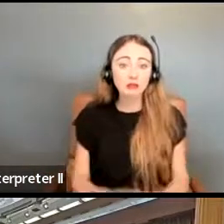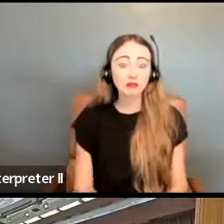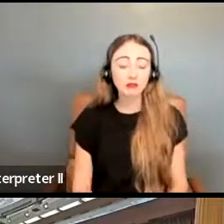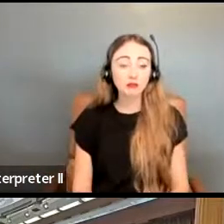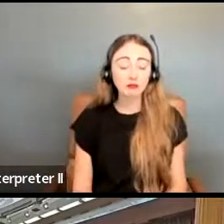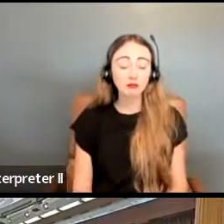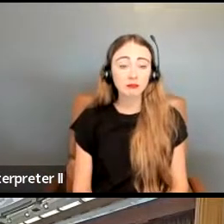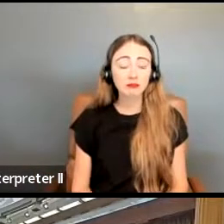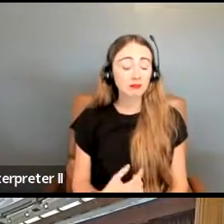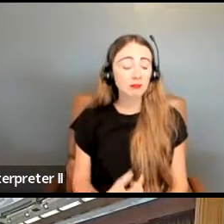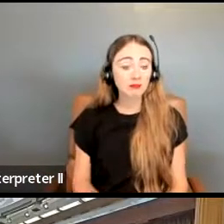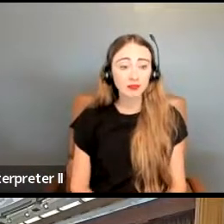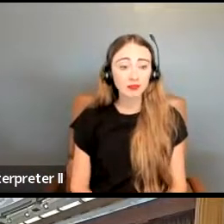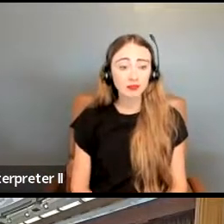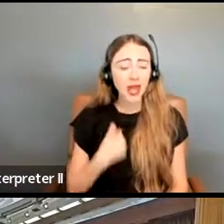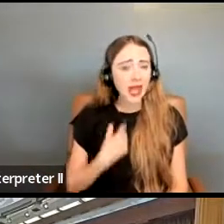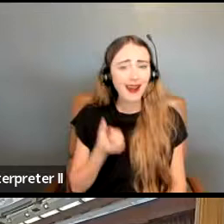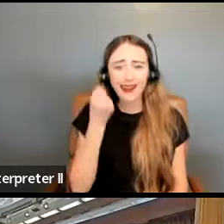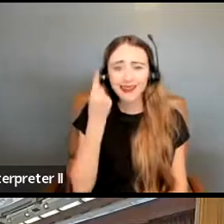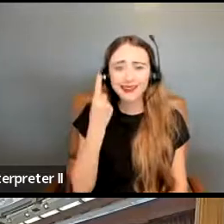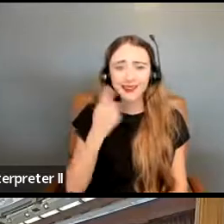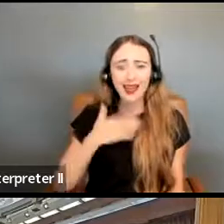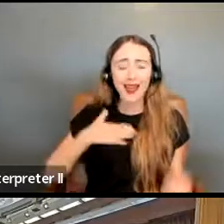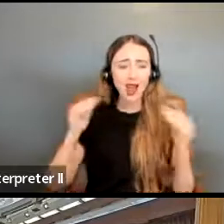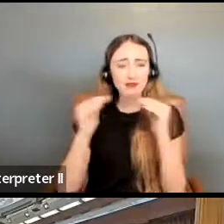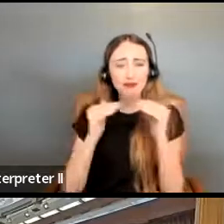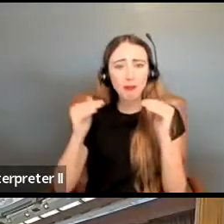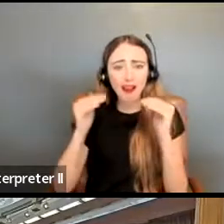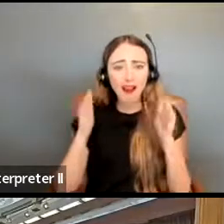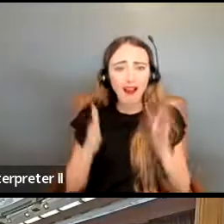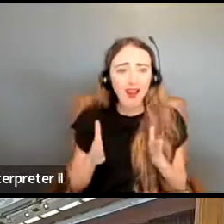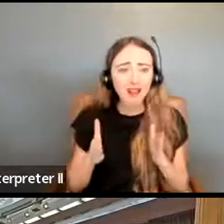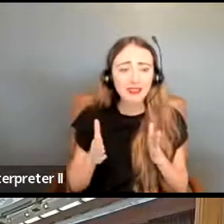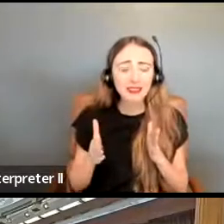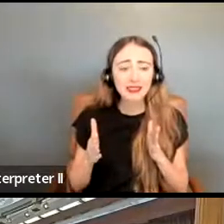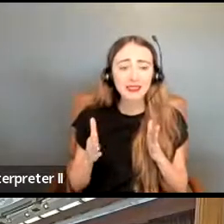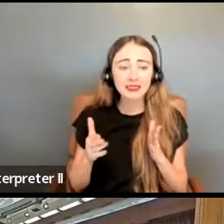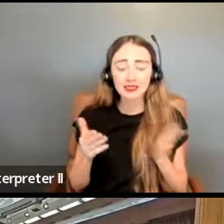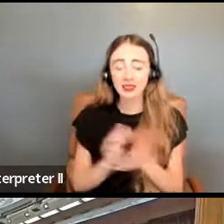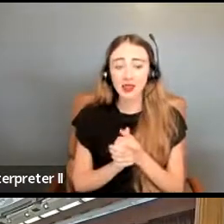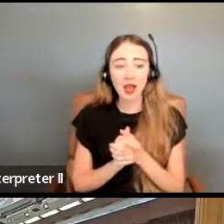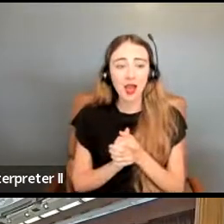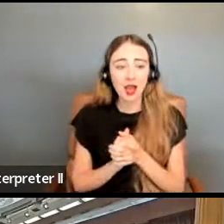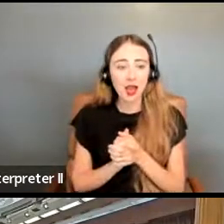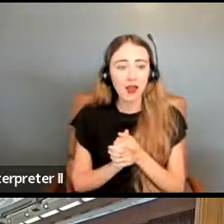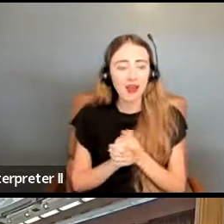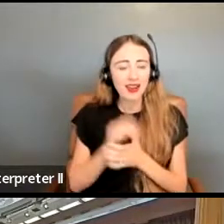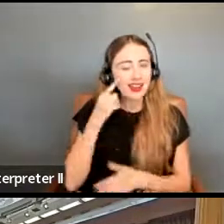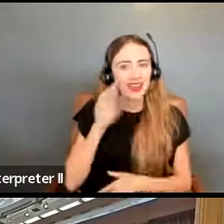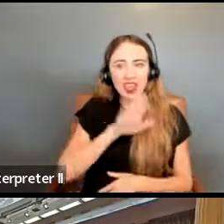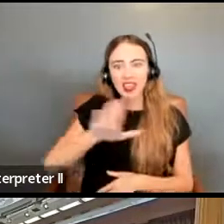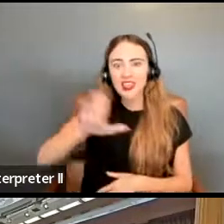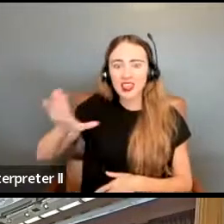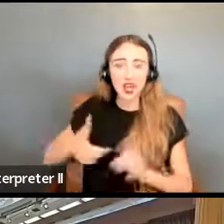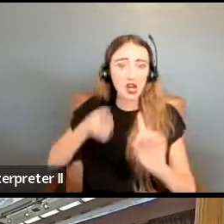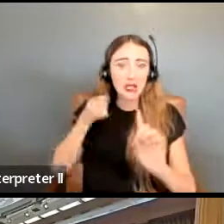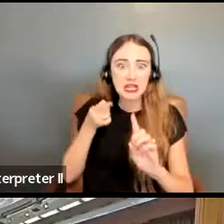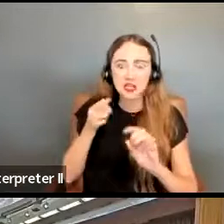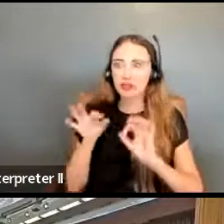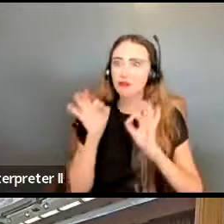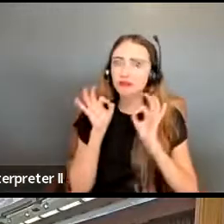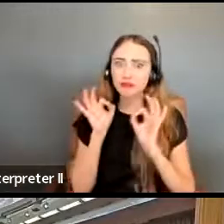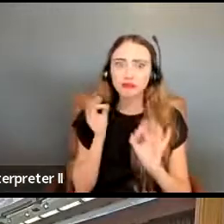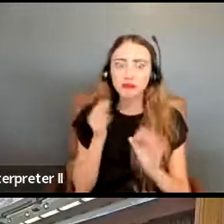I hear my colleagues who are surrounding me, you know, and I think their intentions are good.